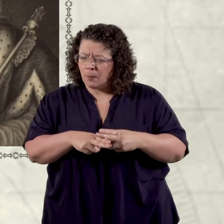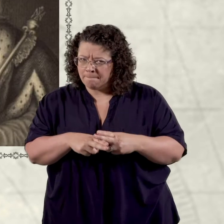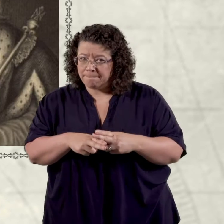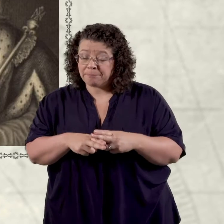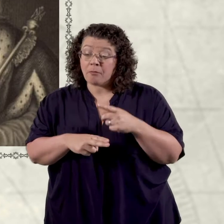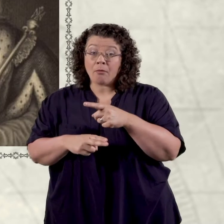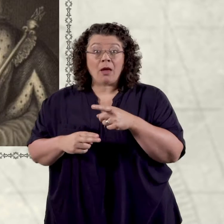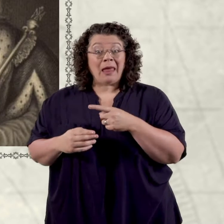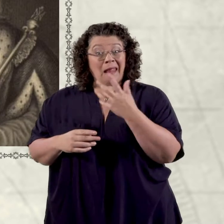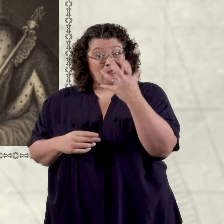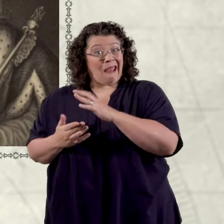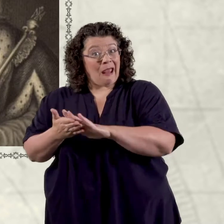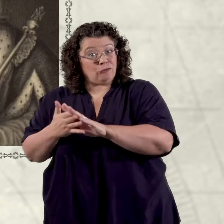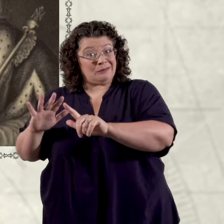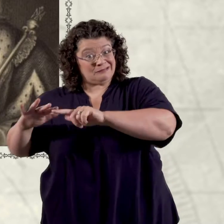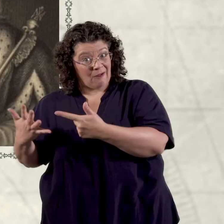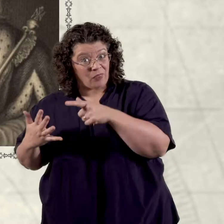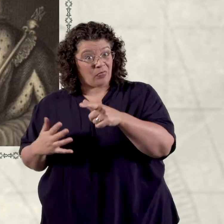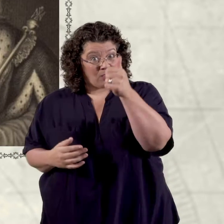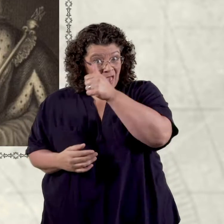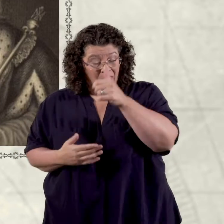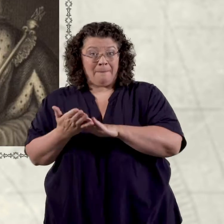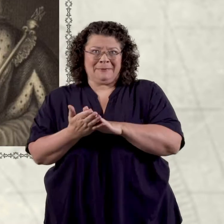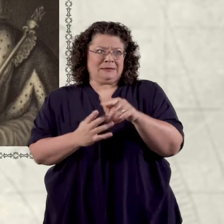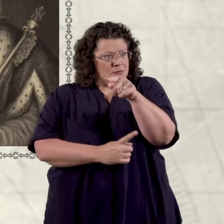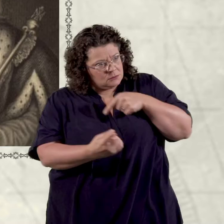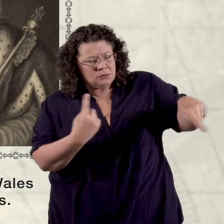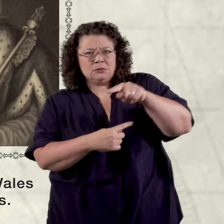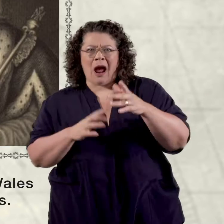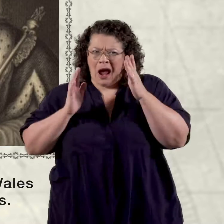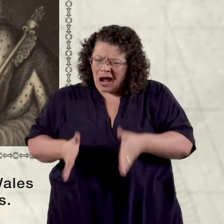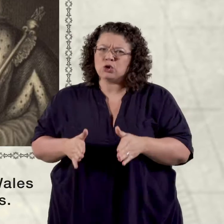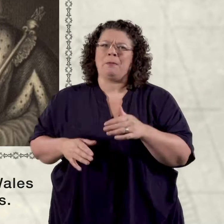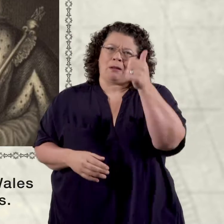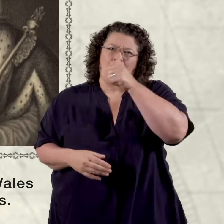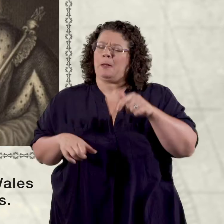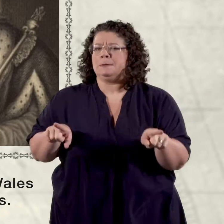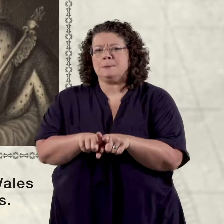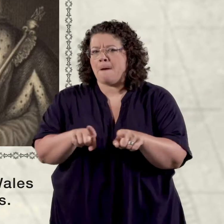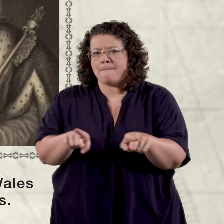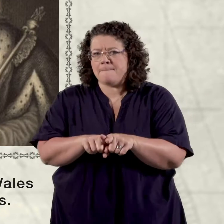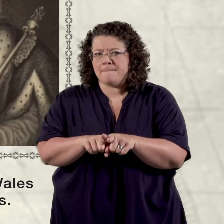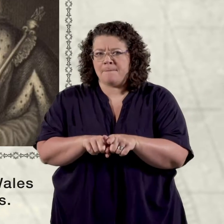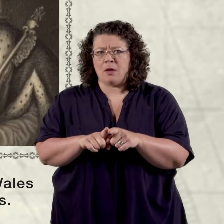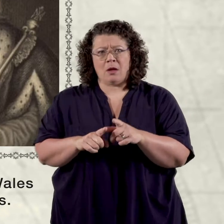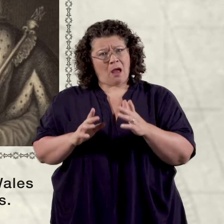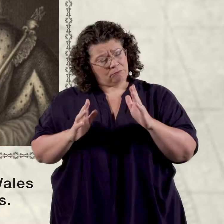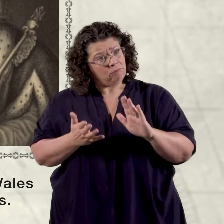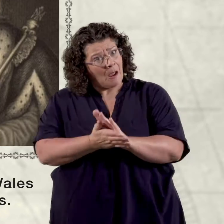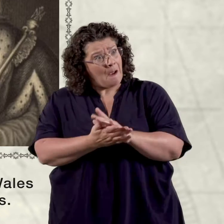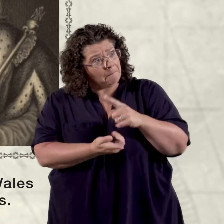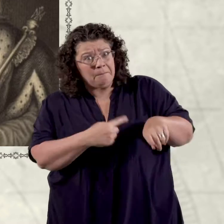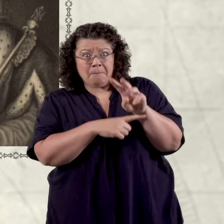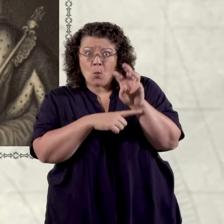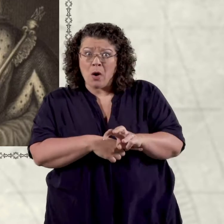was Catholic, you, the people of the land, had to be Catholic too. And you were very happy with that in Wales. You'd been Catholic for